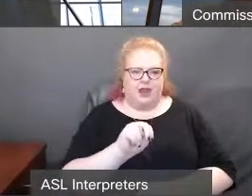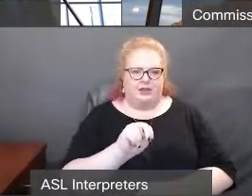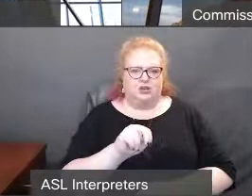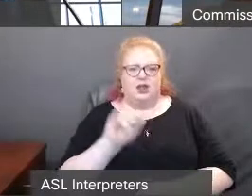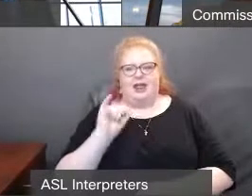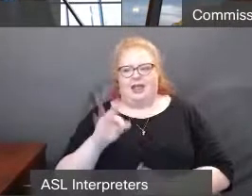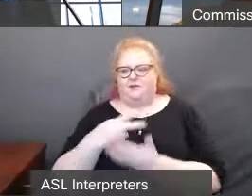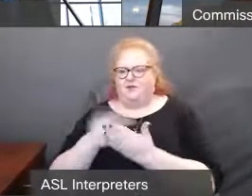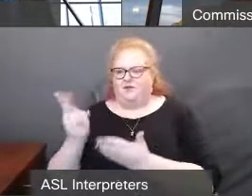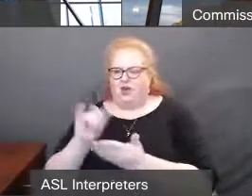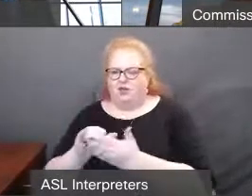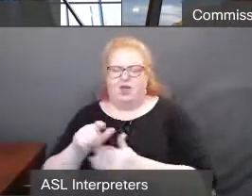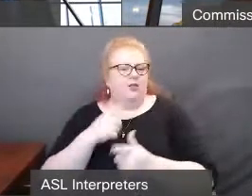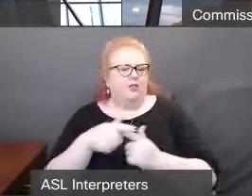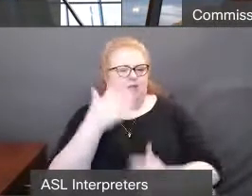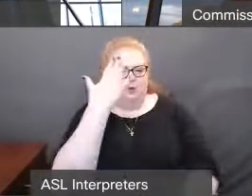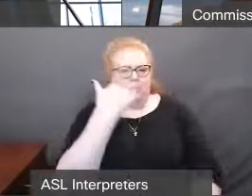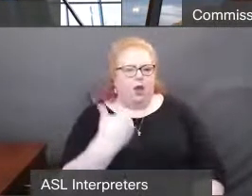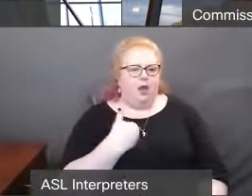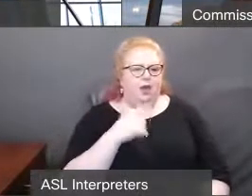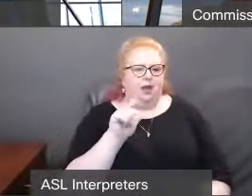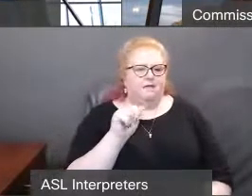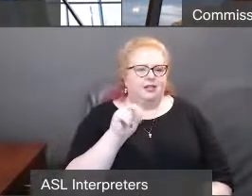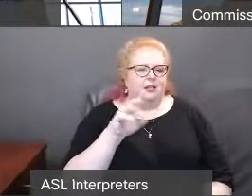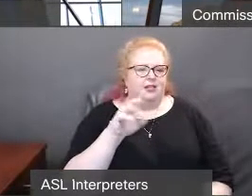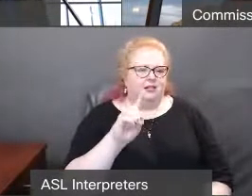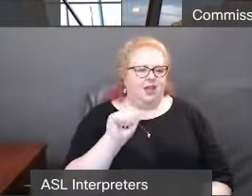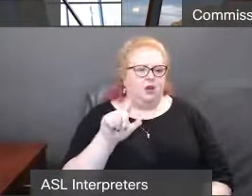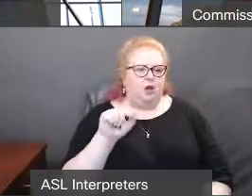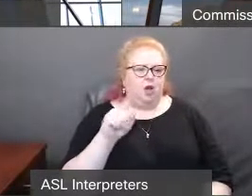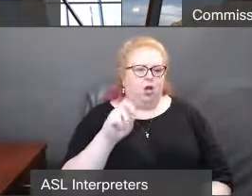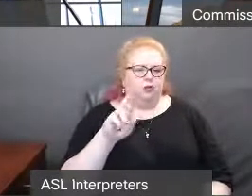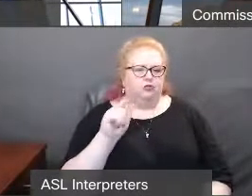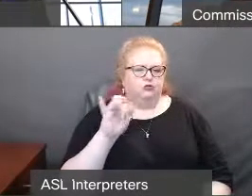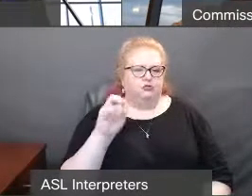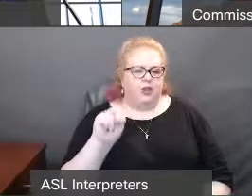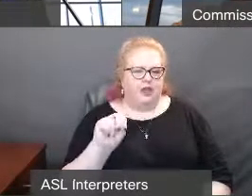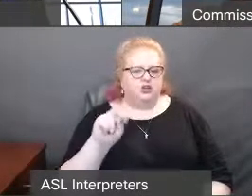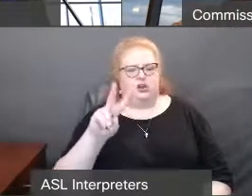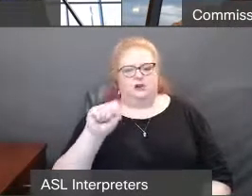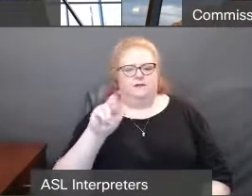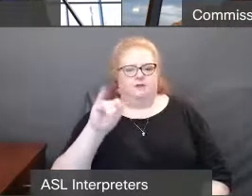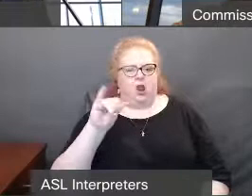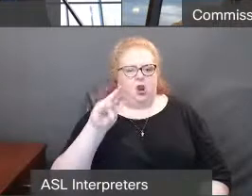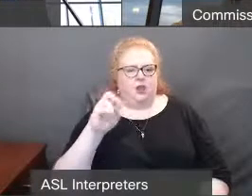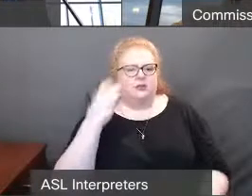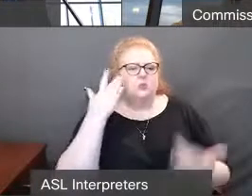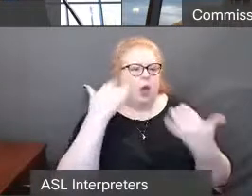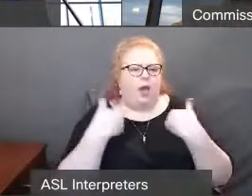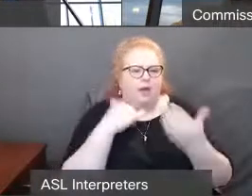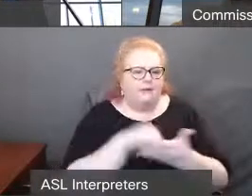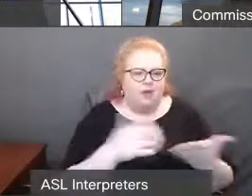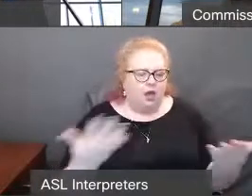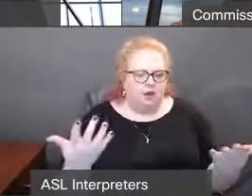plan, why have the land alteration variance? And,